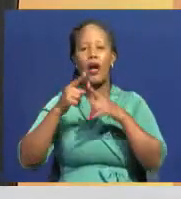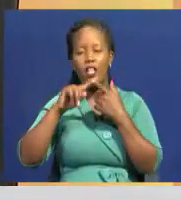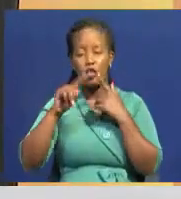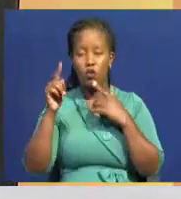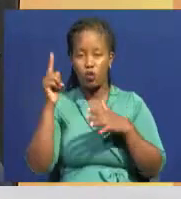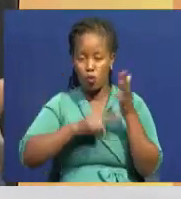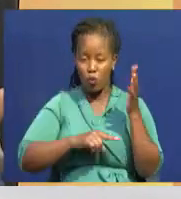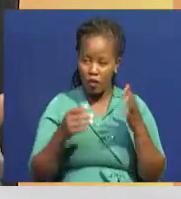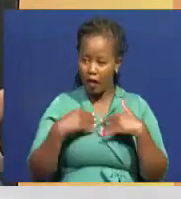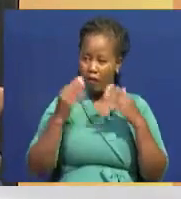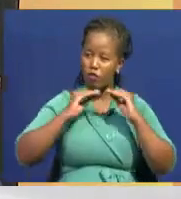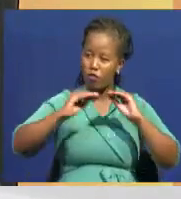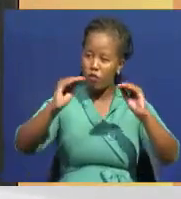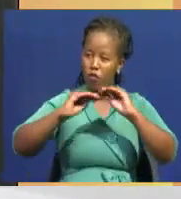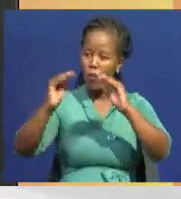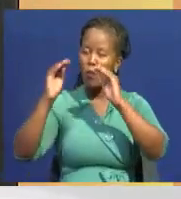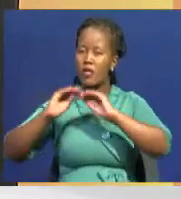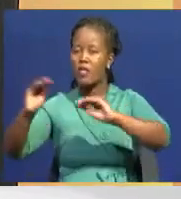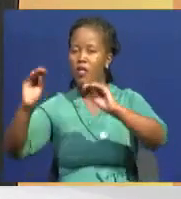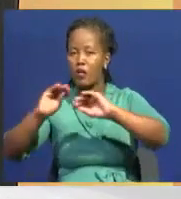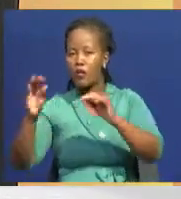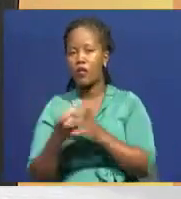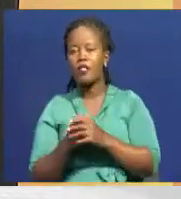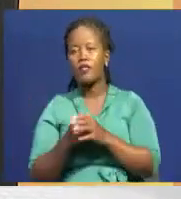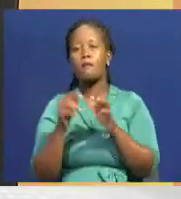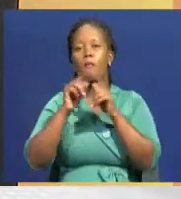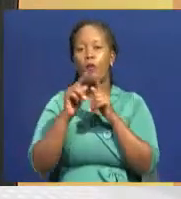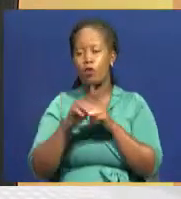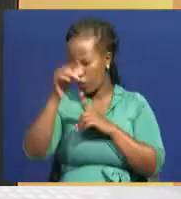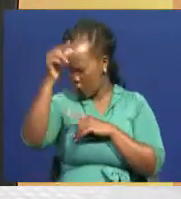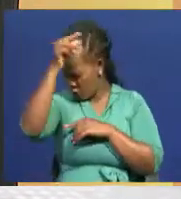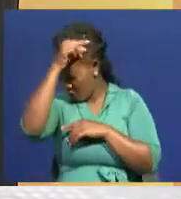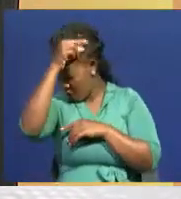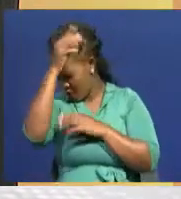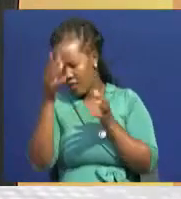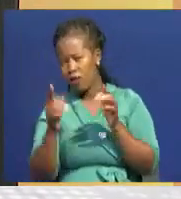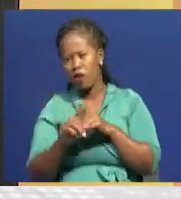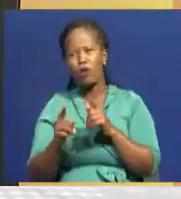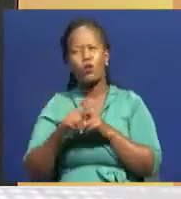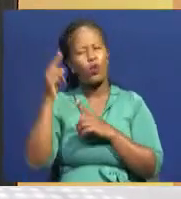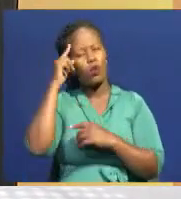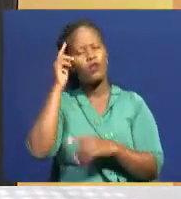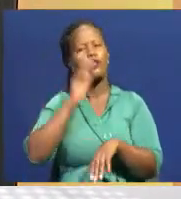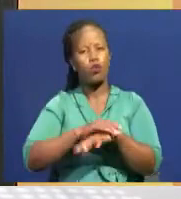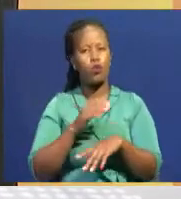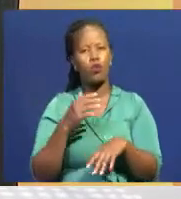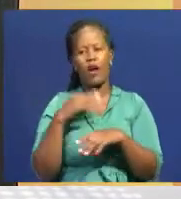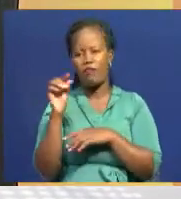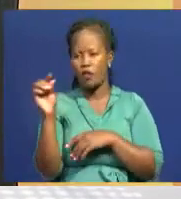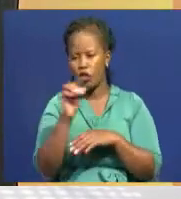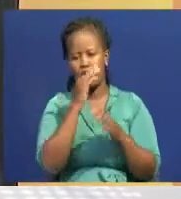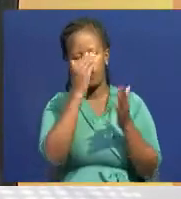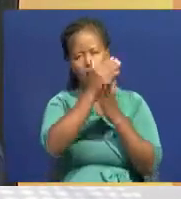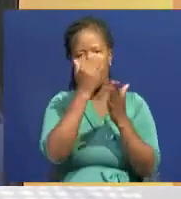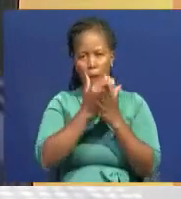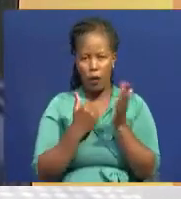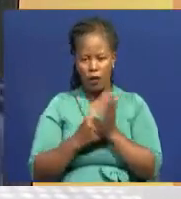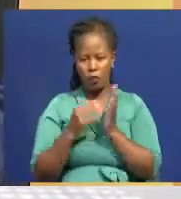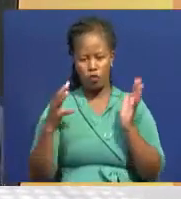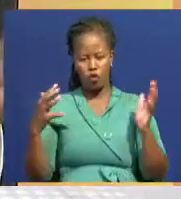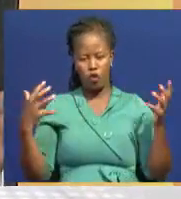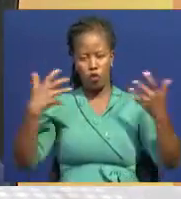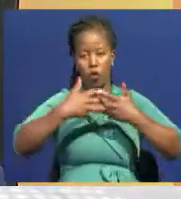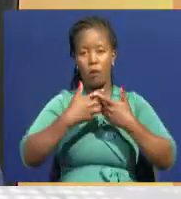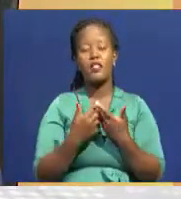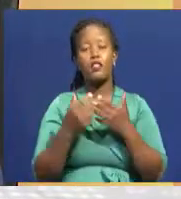of degree courses that are being brought. Then we also felt that there is need for short courses to complement those that